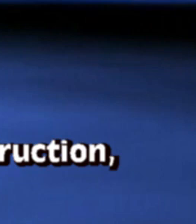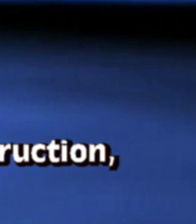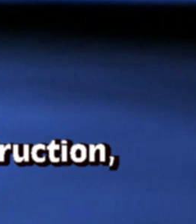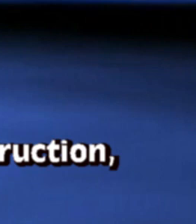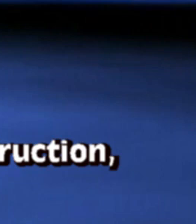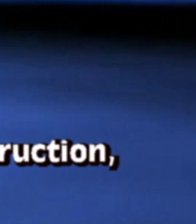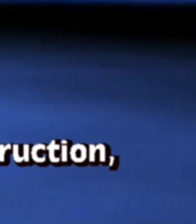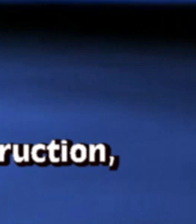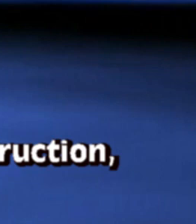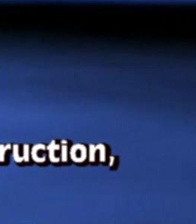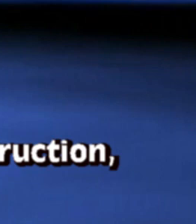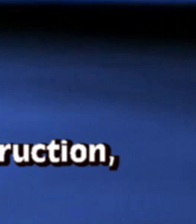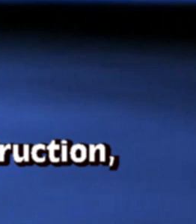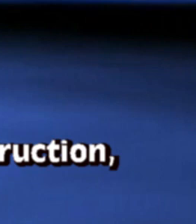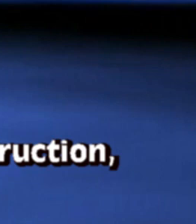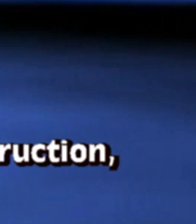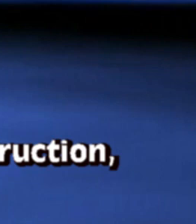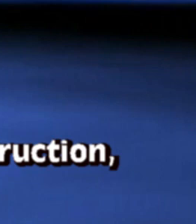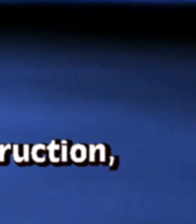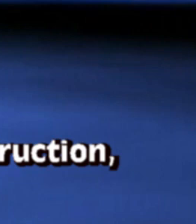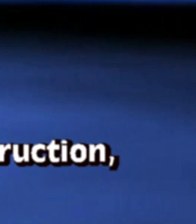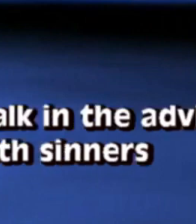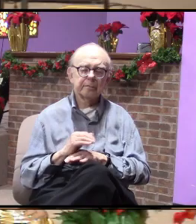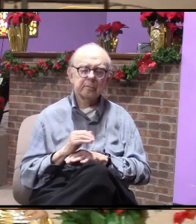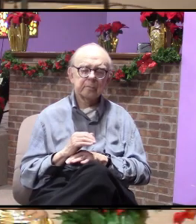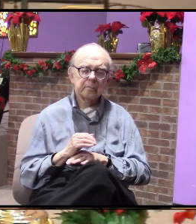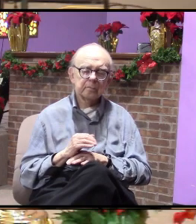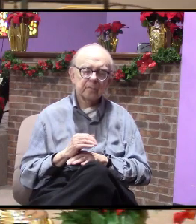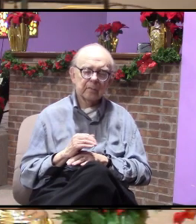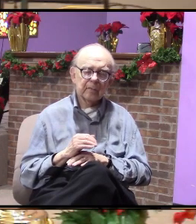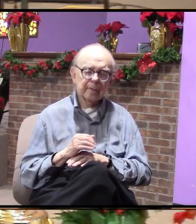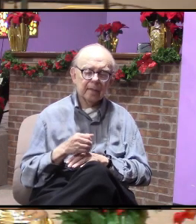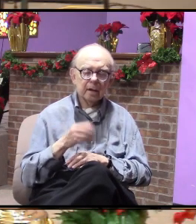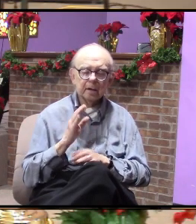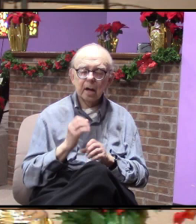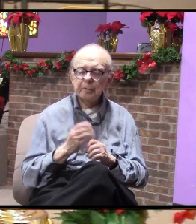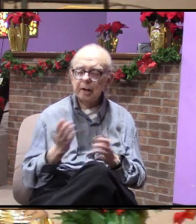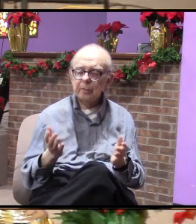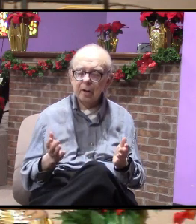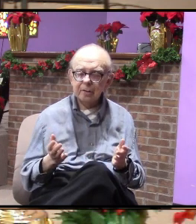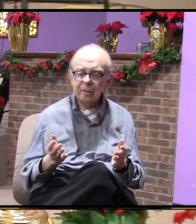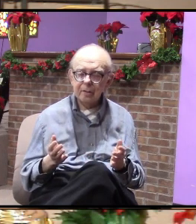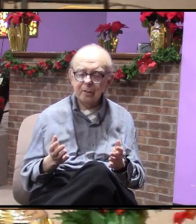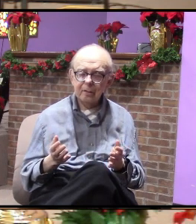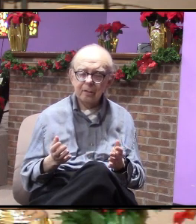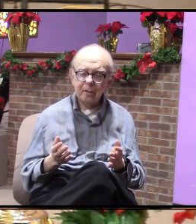day and night. Did God create?